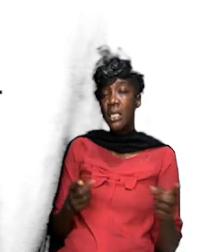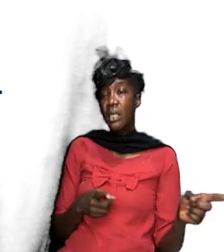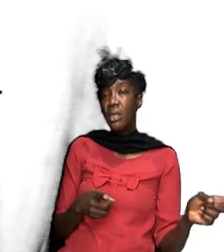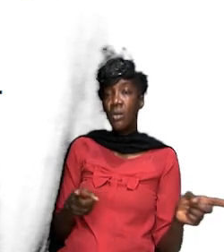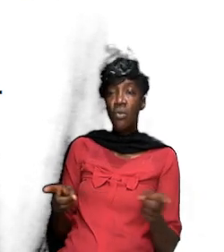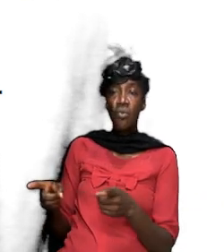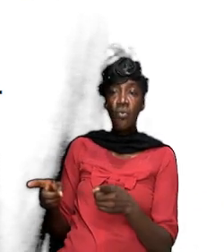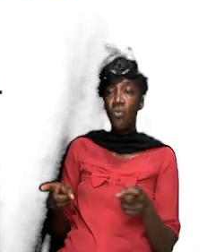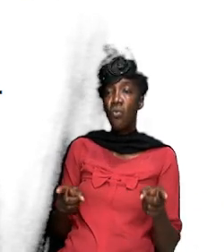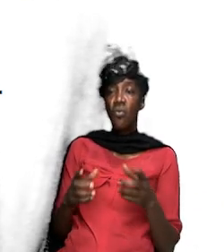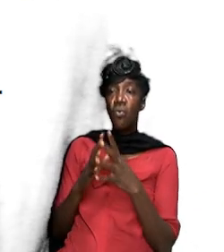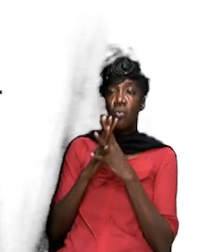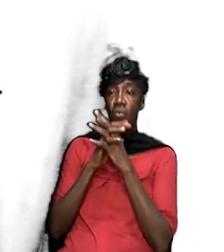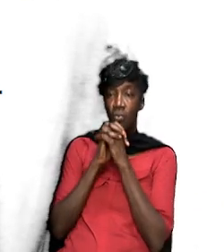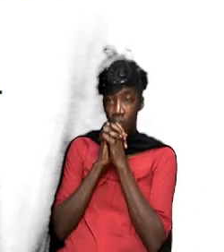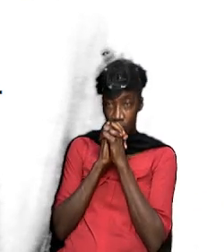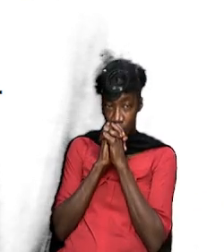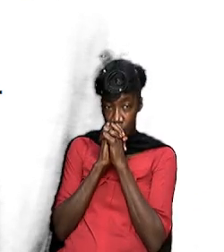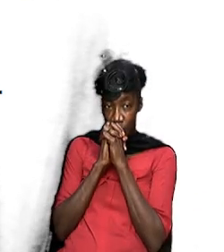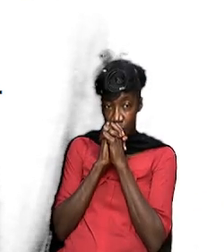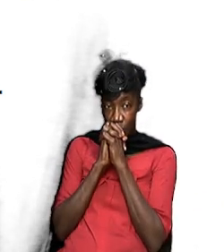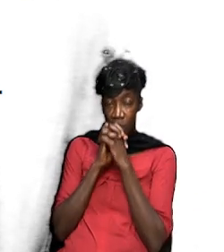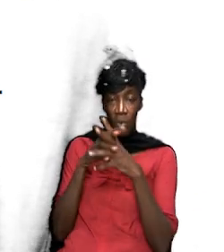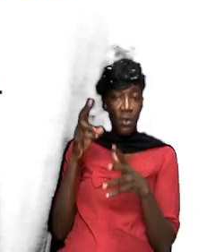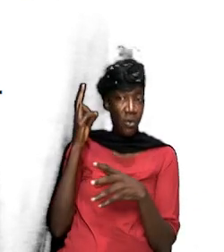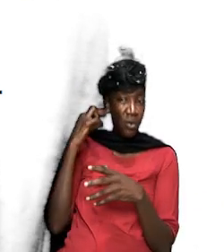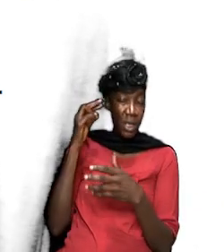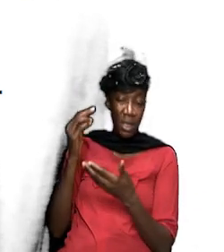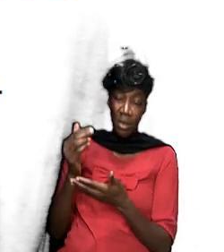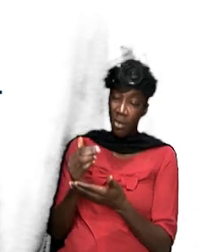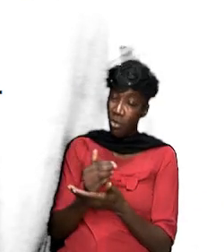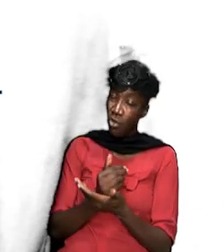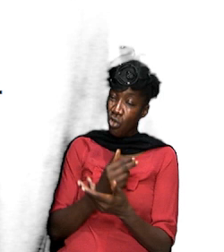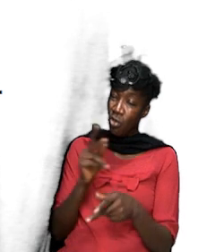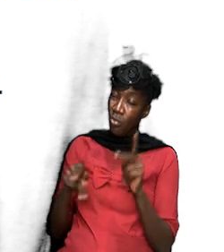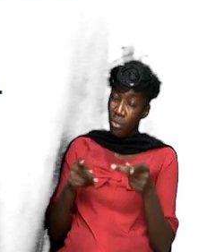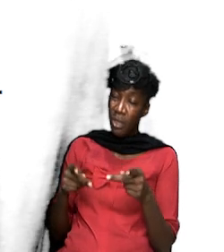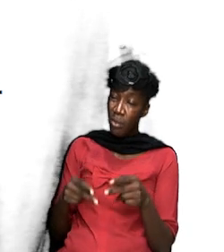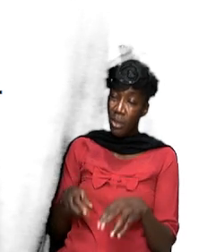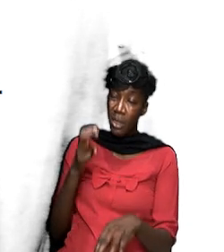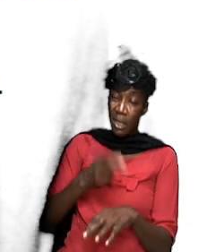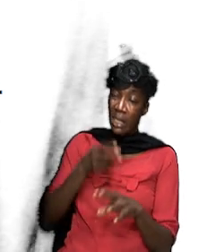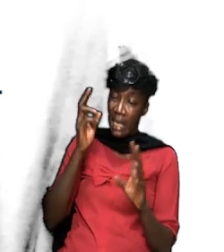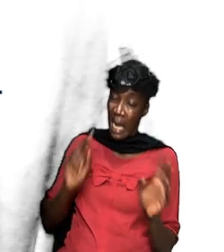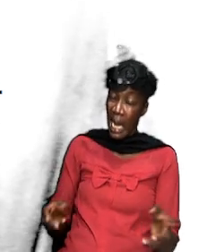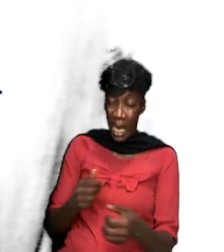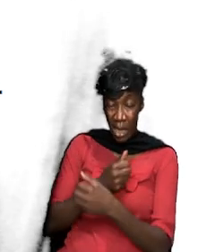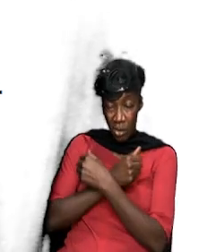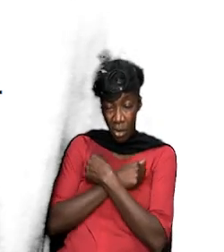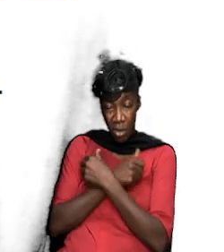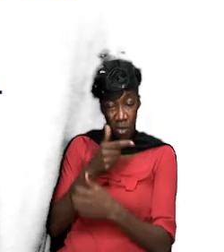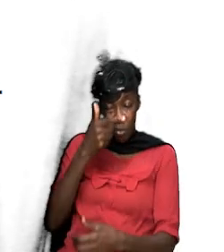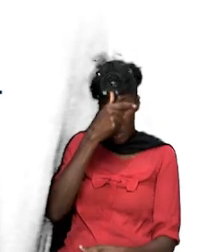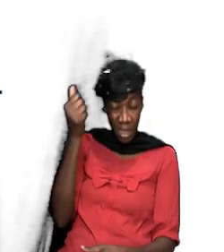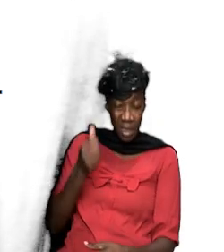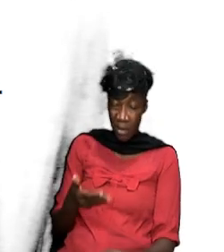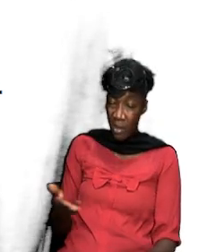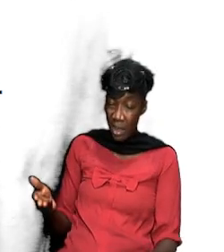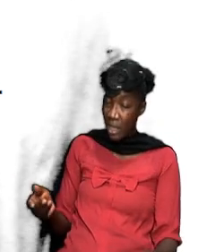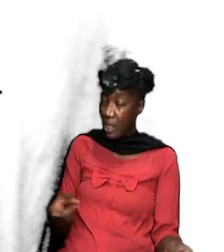And we have heard this statement before. Some people is hard to love because of the things that they